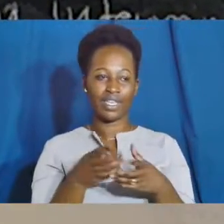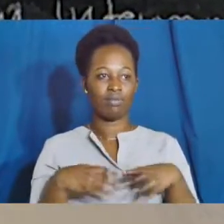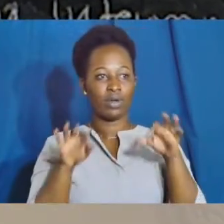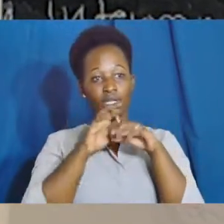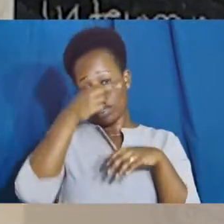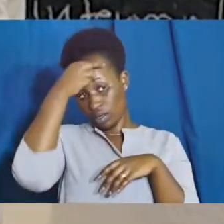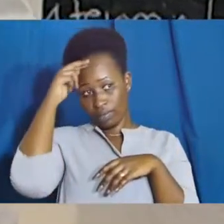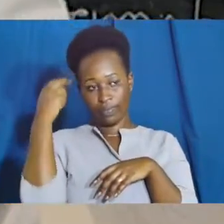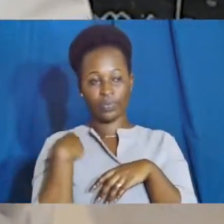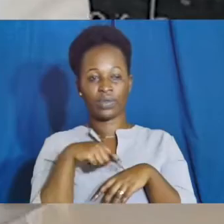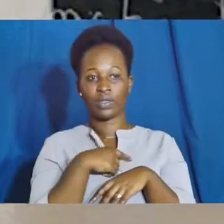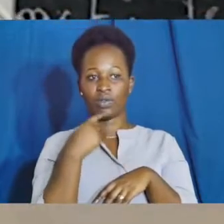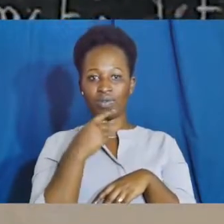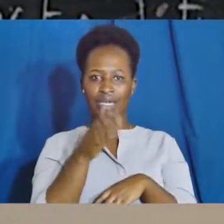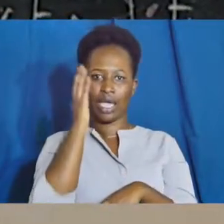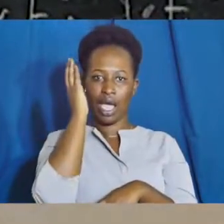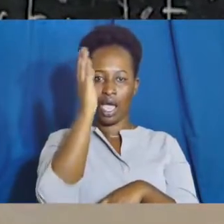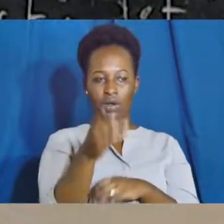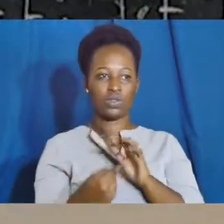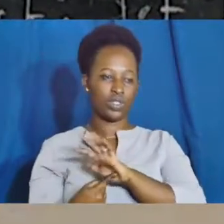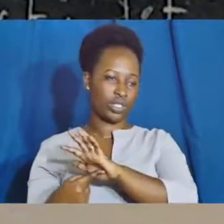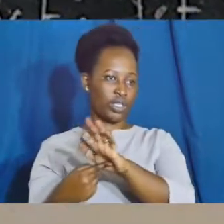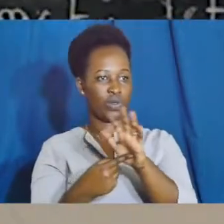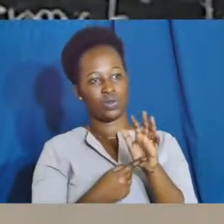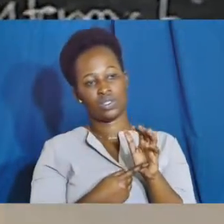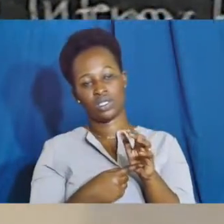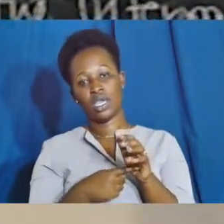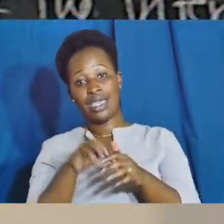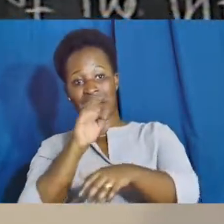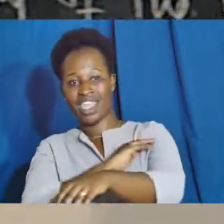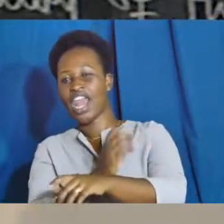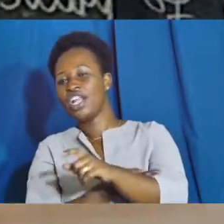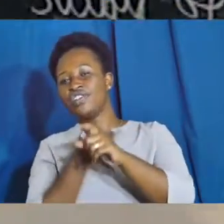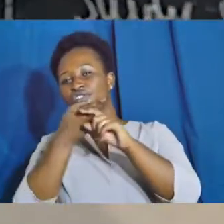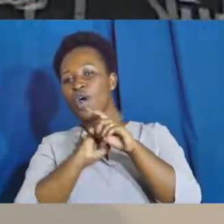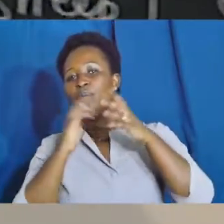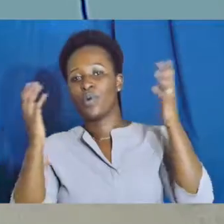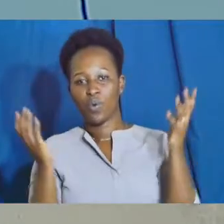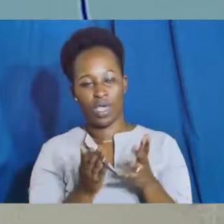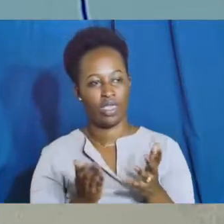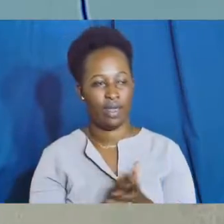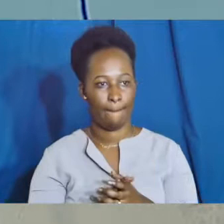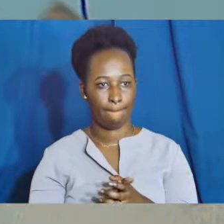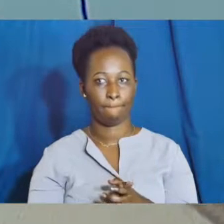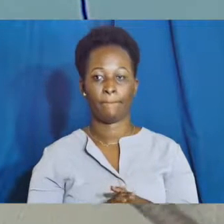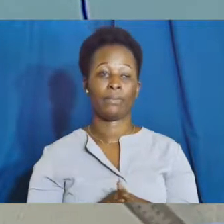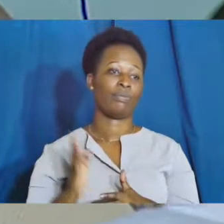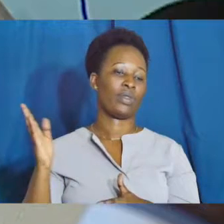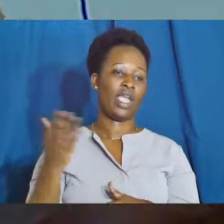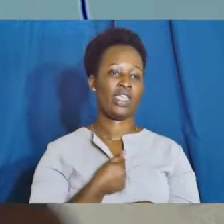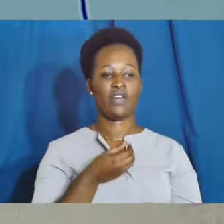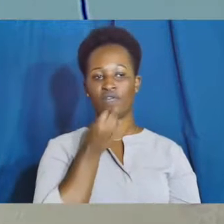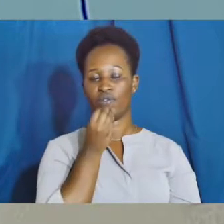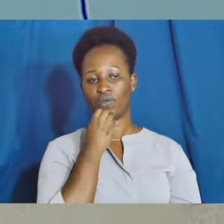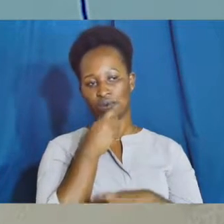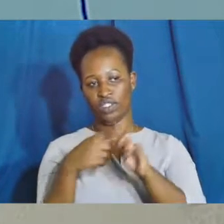we say the arrow shows the flow of energy. So here I have different food